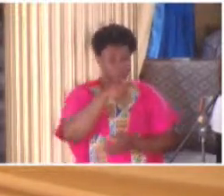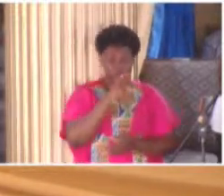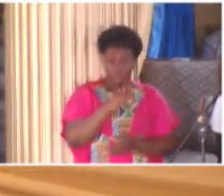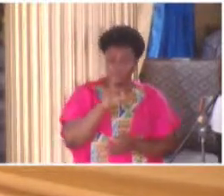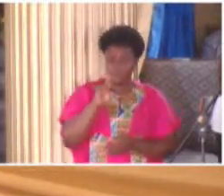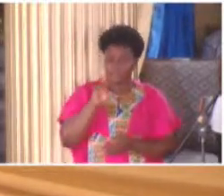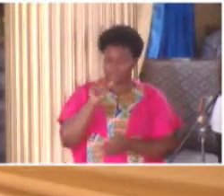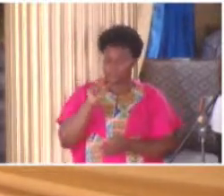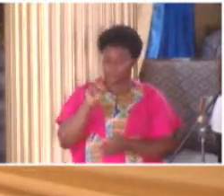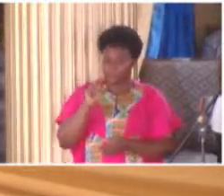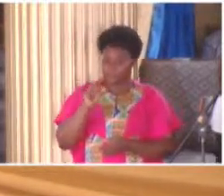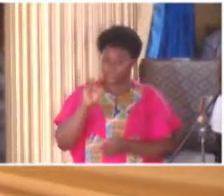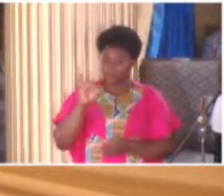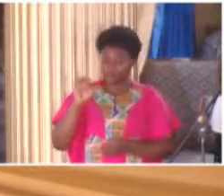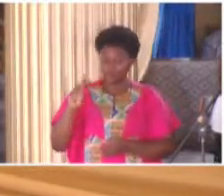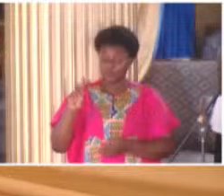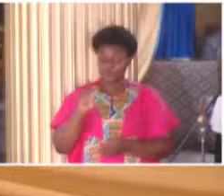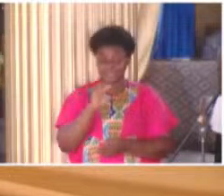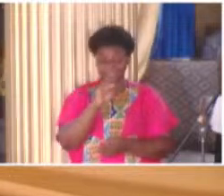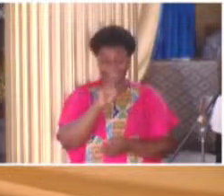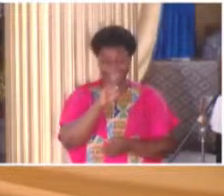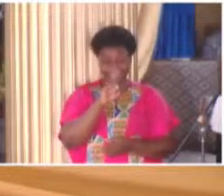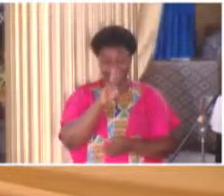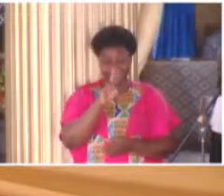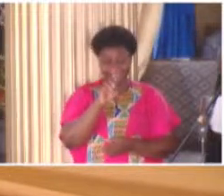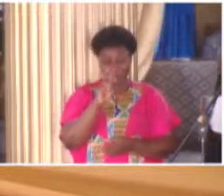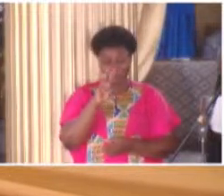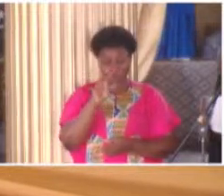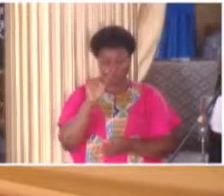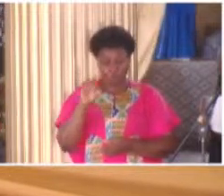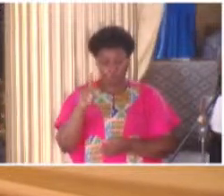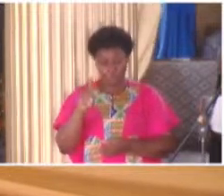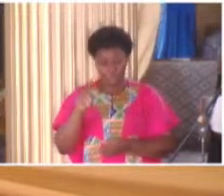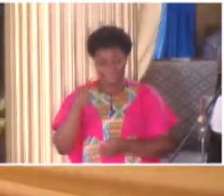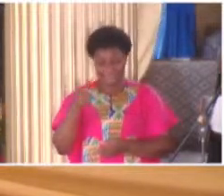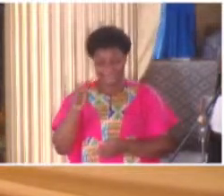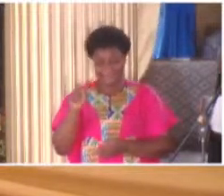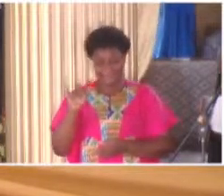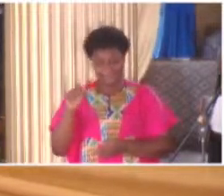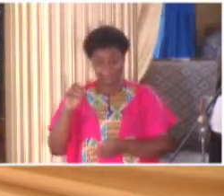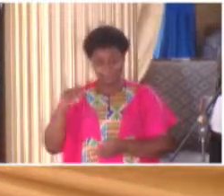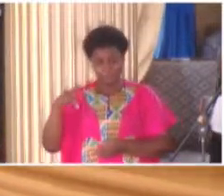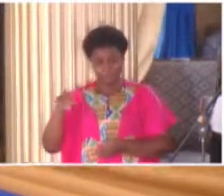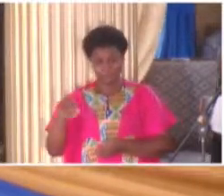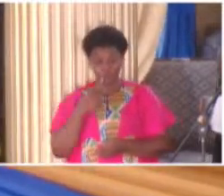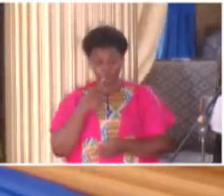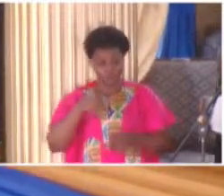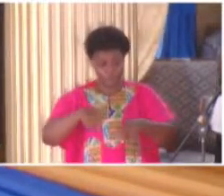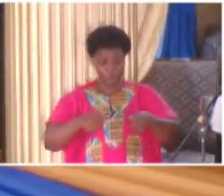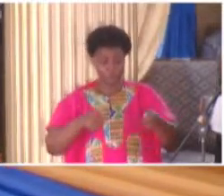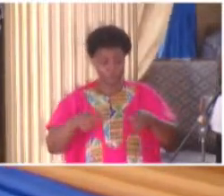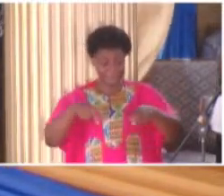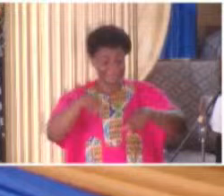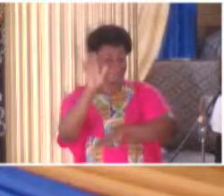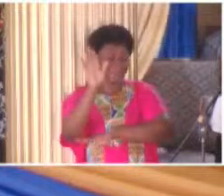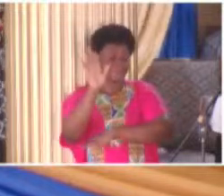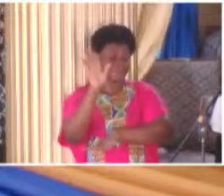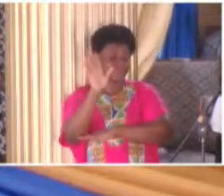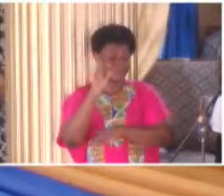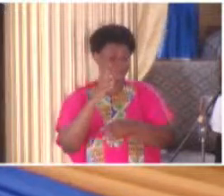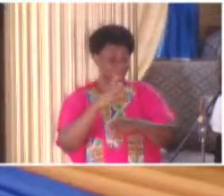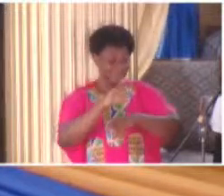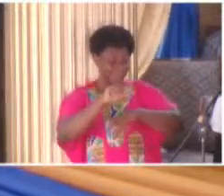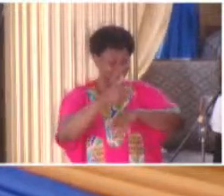Ransford Edward Van Jampo, and who is presiding over this afternoon's